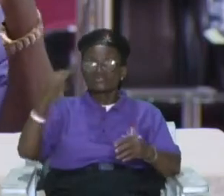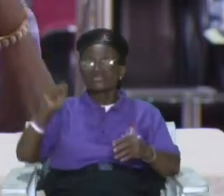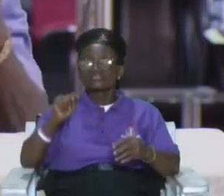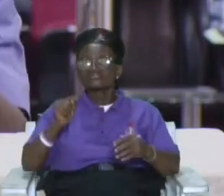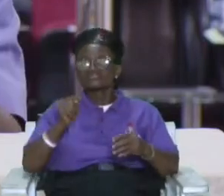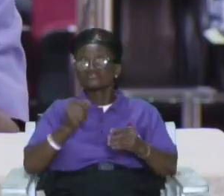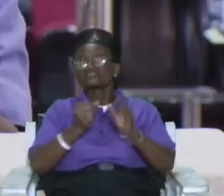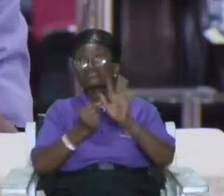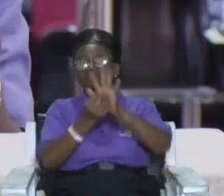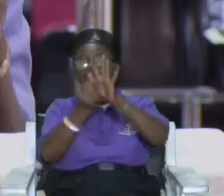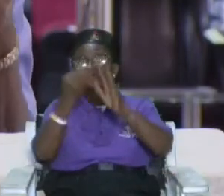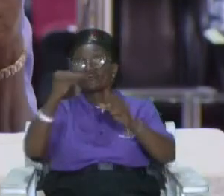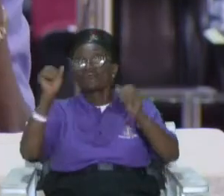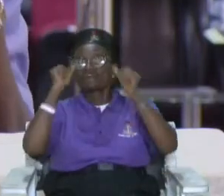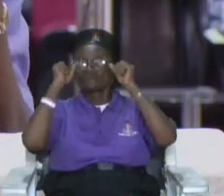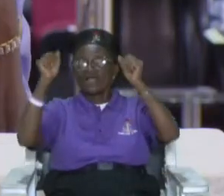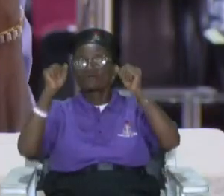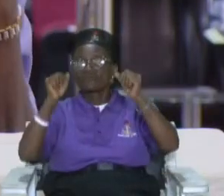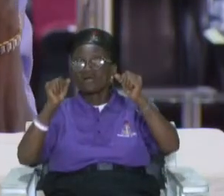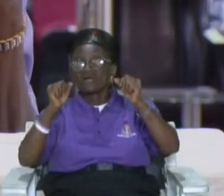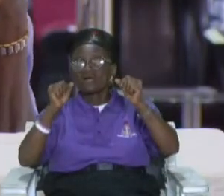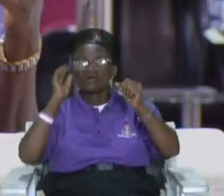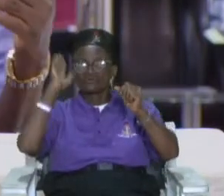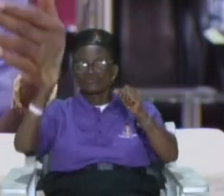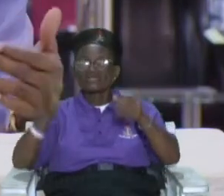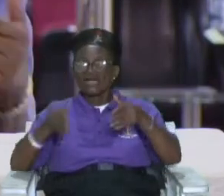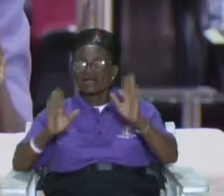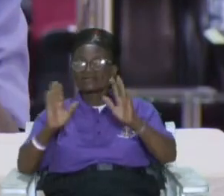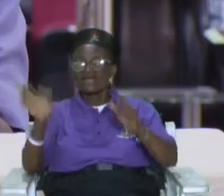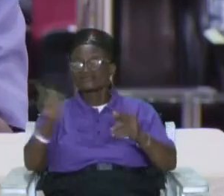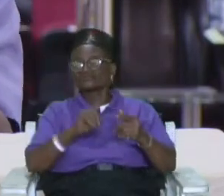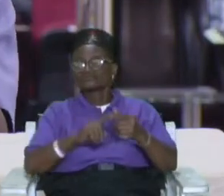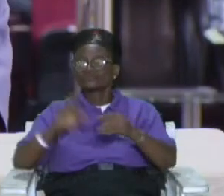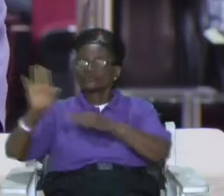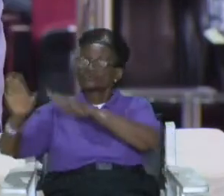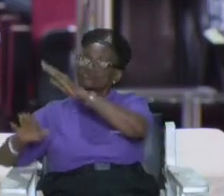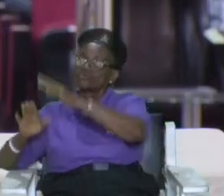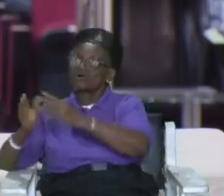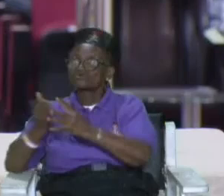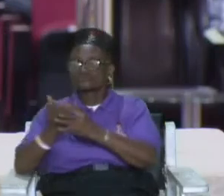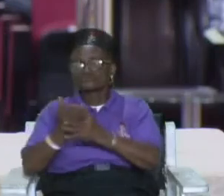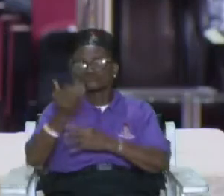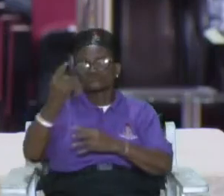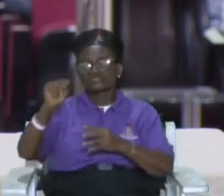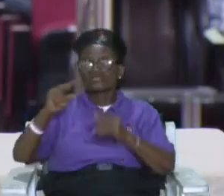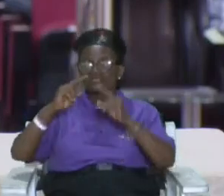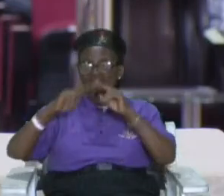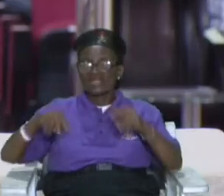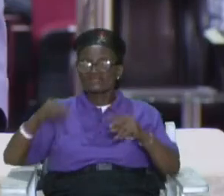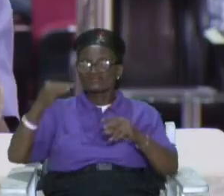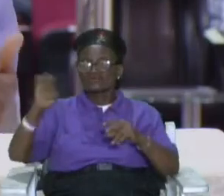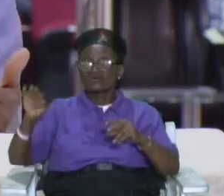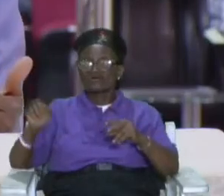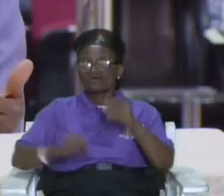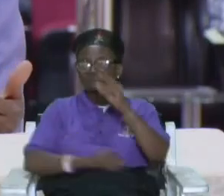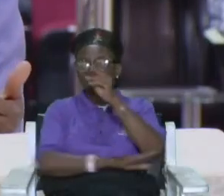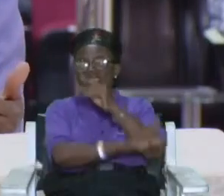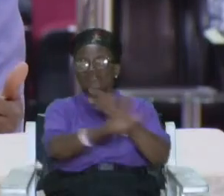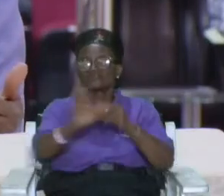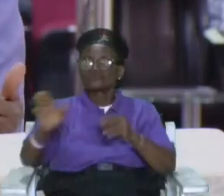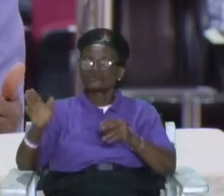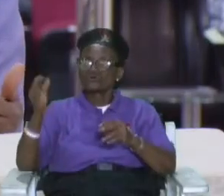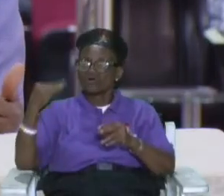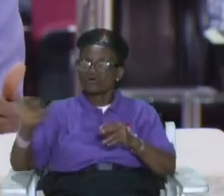of power, will allow you to walk through the valley of the shadow of death, and you have nothing to